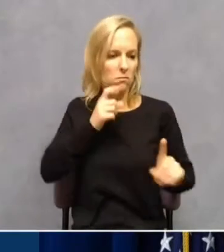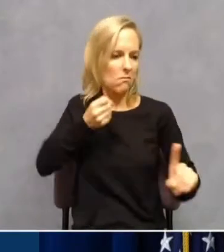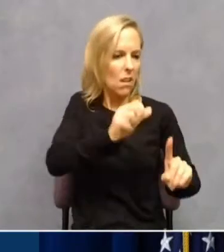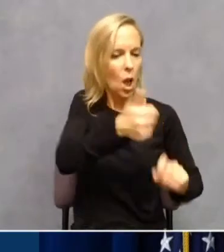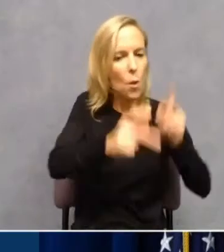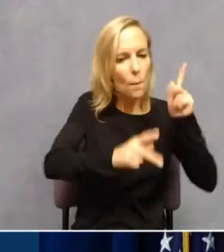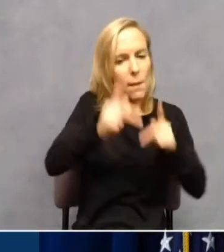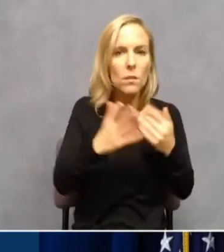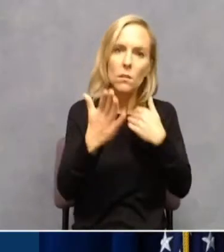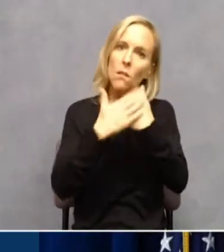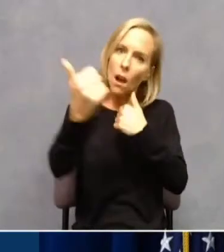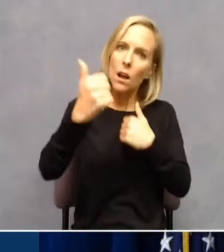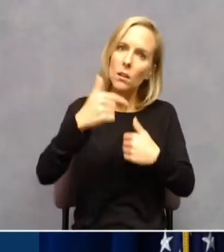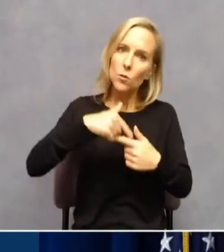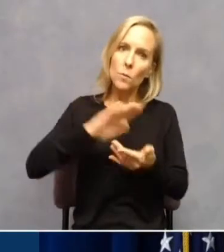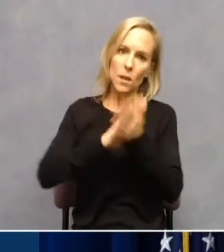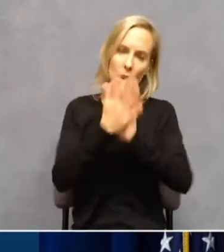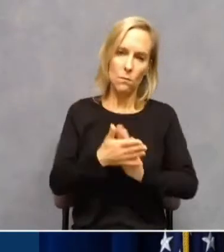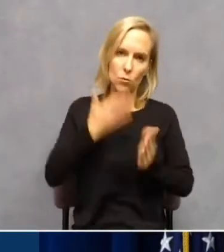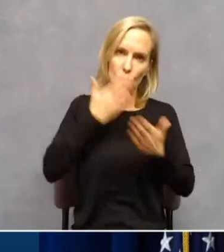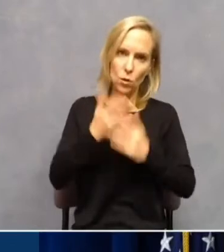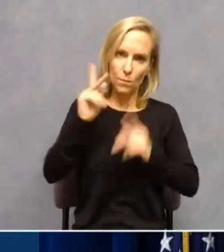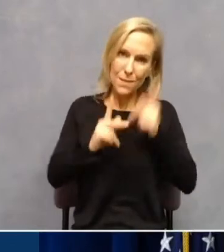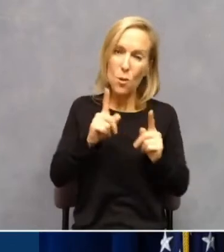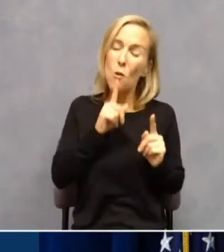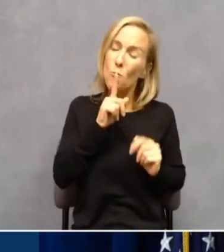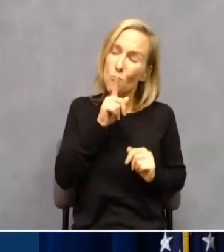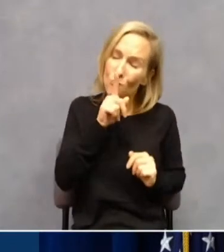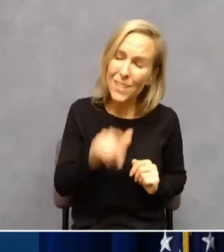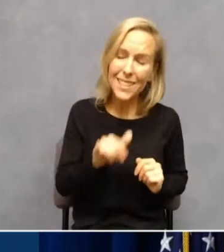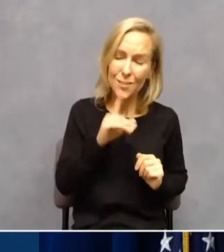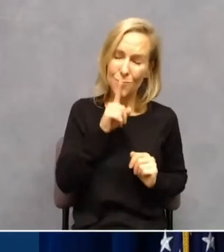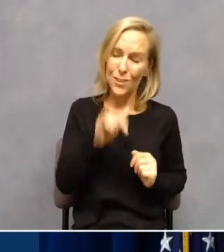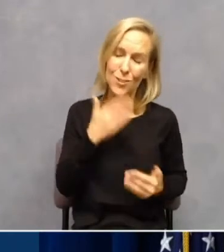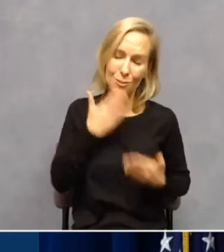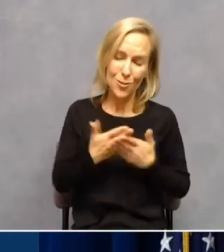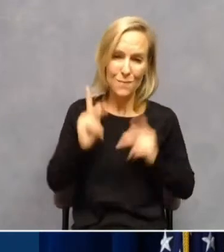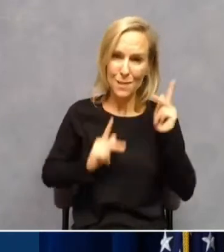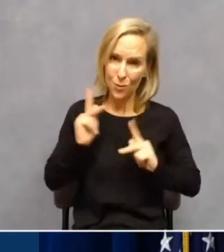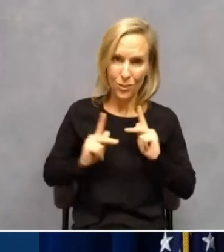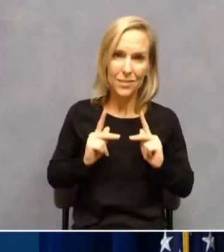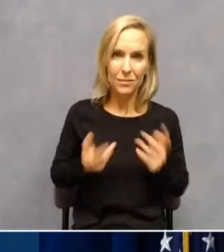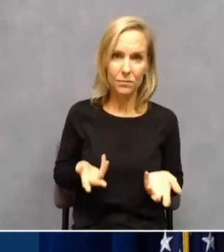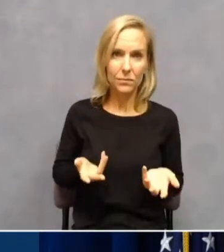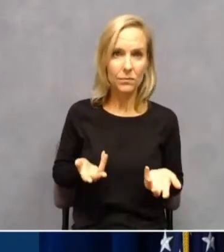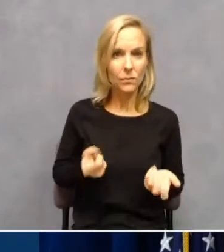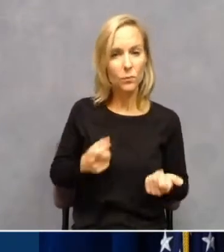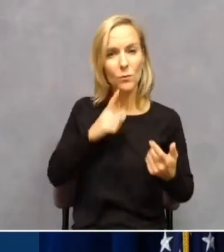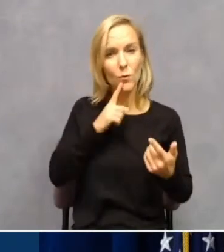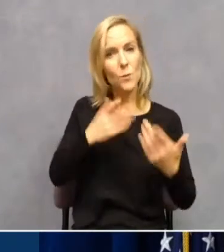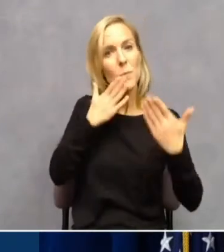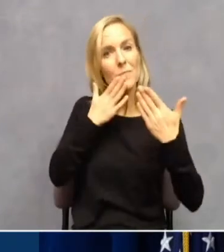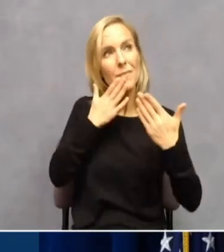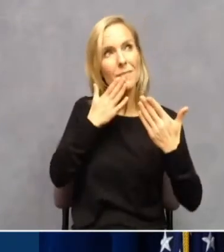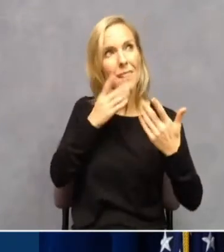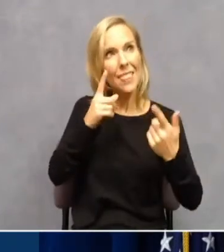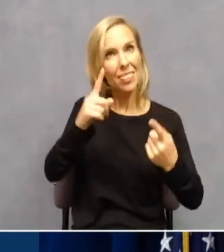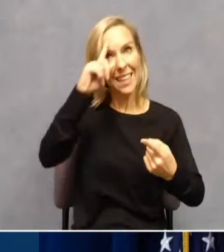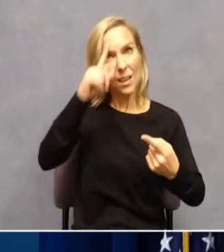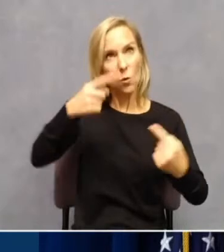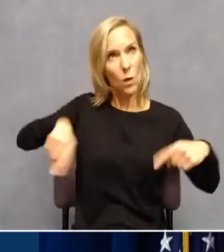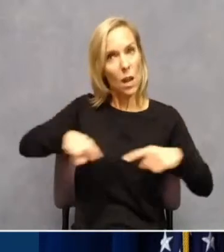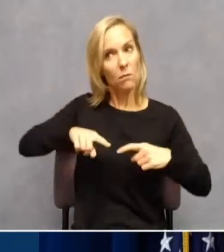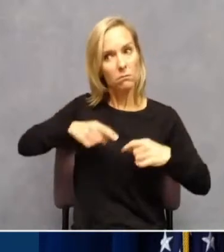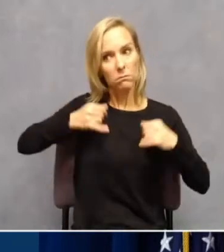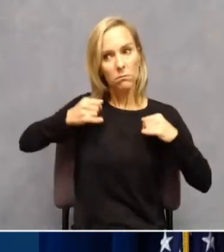to be good people, really, really good people. But I'd like to think each of us thinks that we are or have the